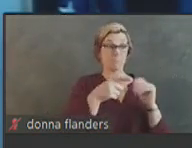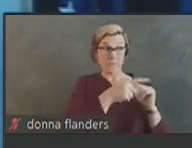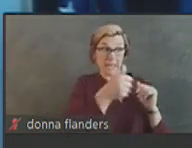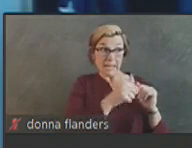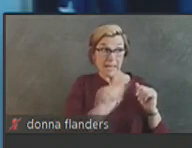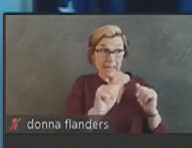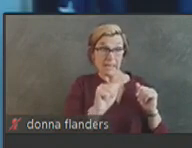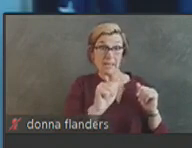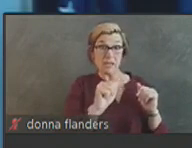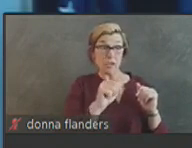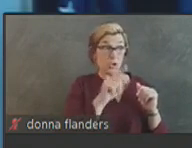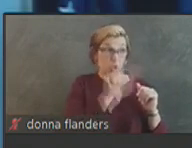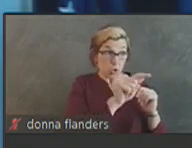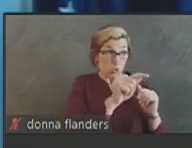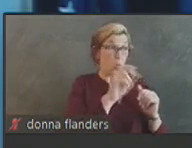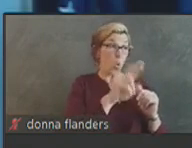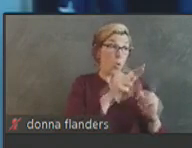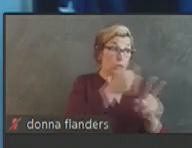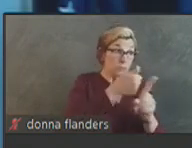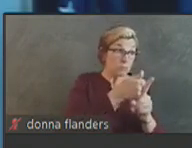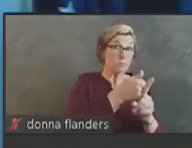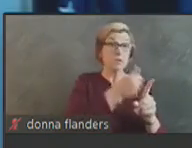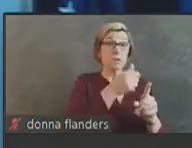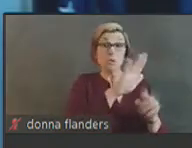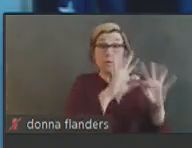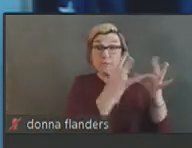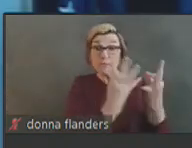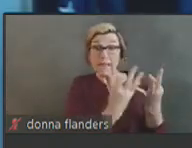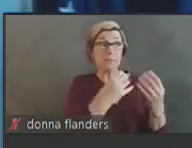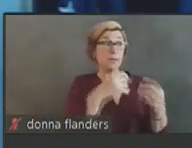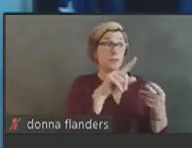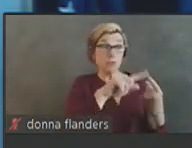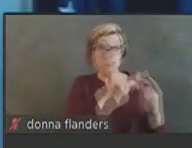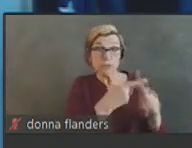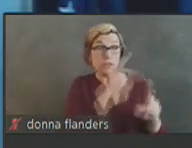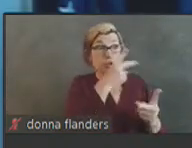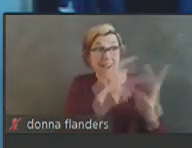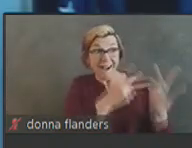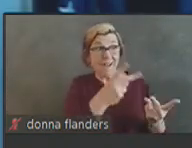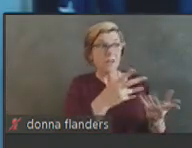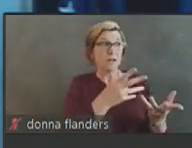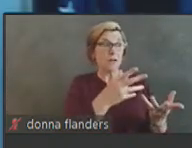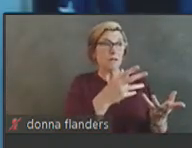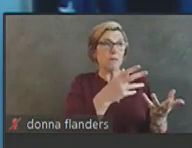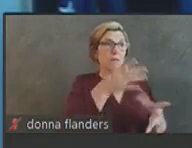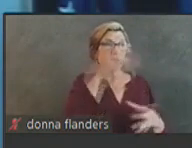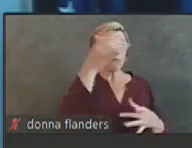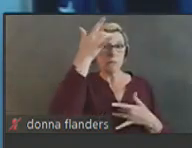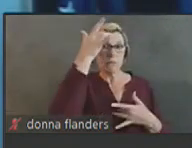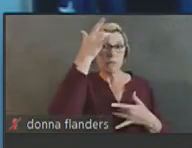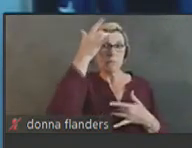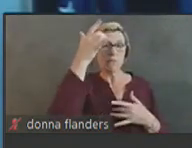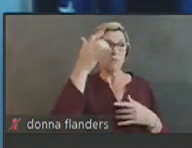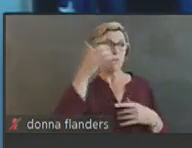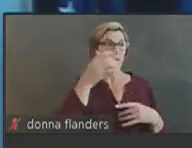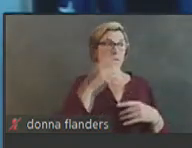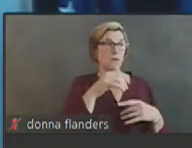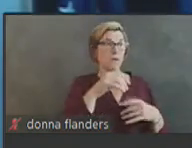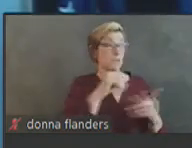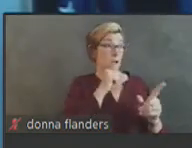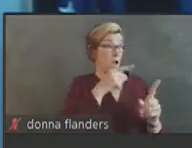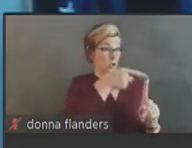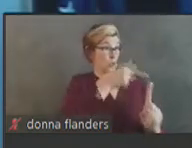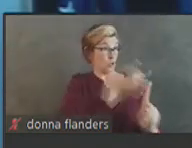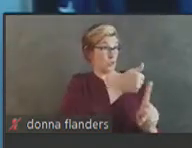you are in a household and if you are caring for someone, even if you don't show symptoms, but if you are caring for